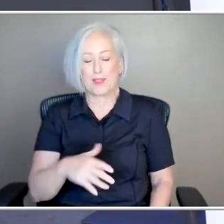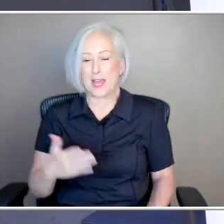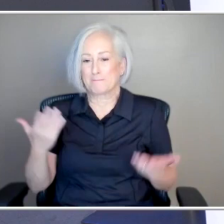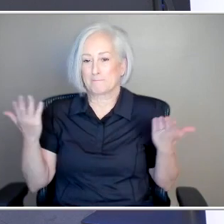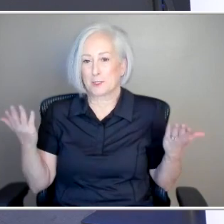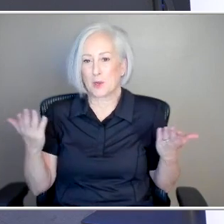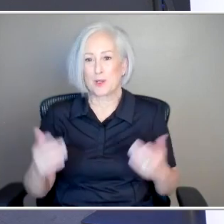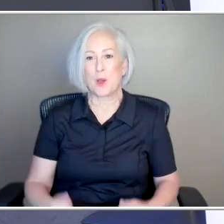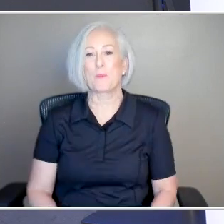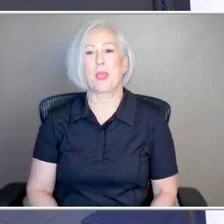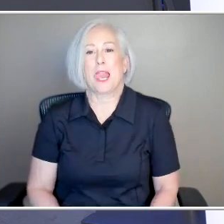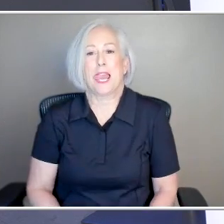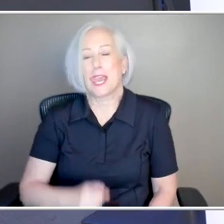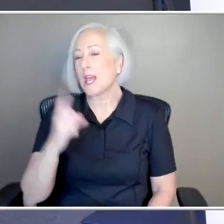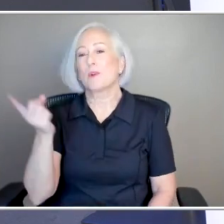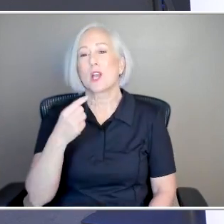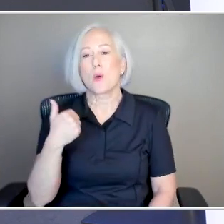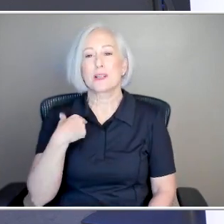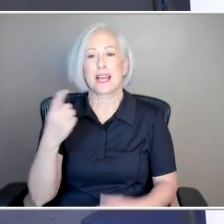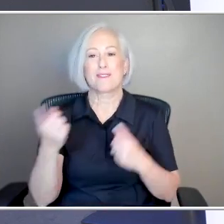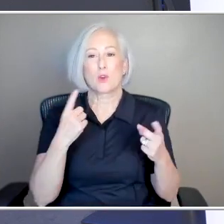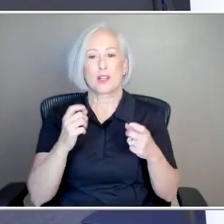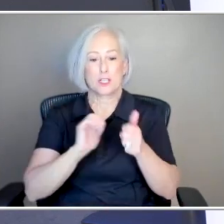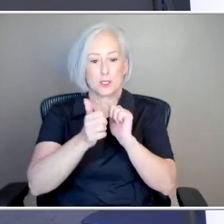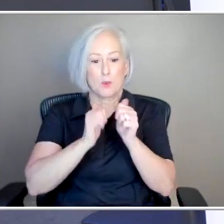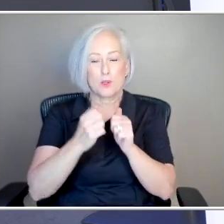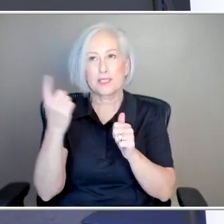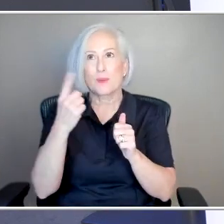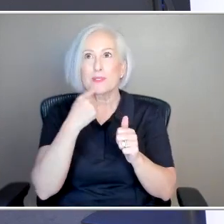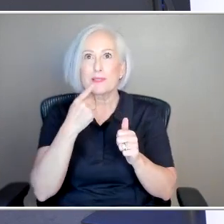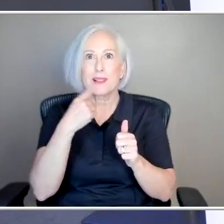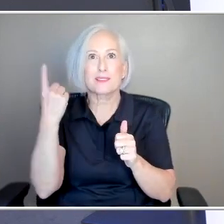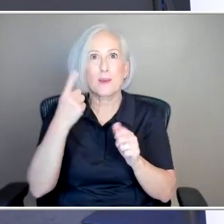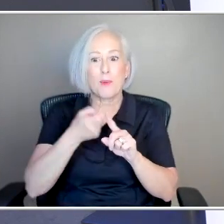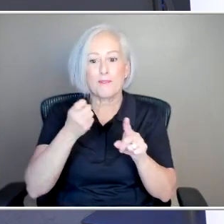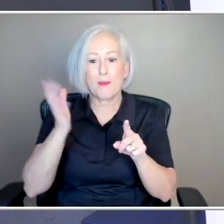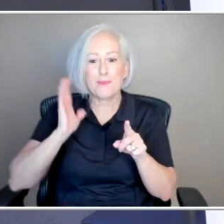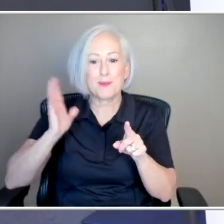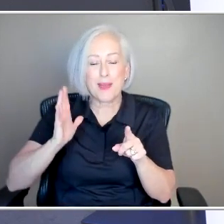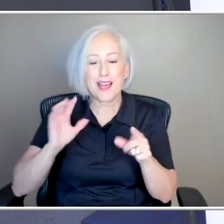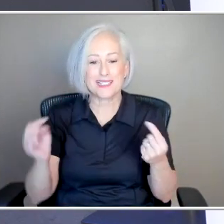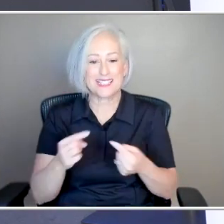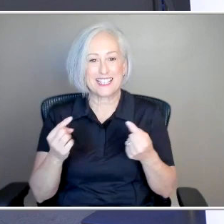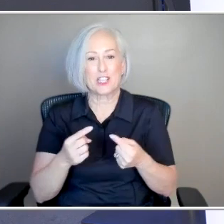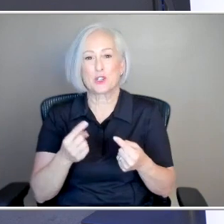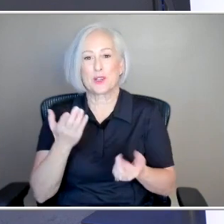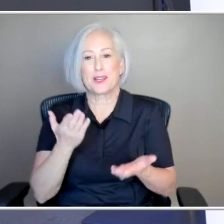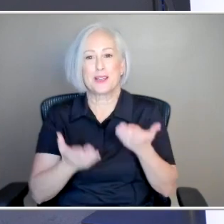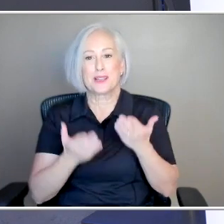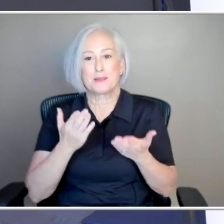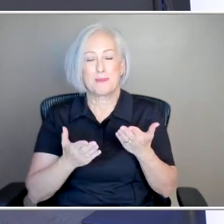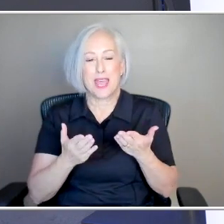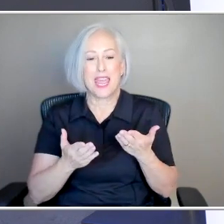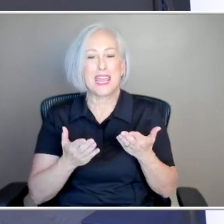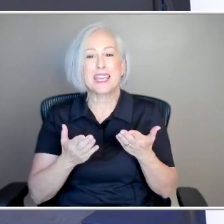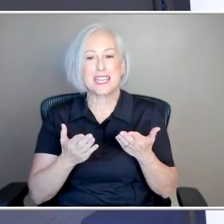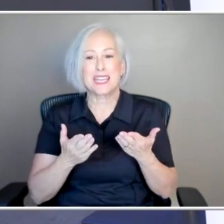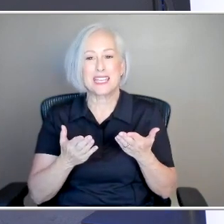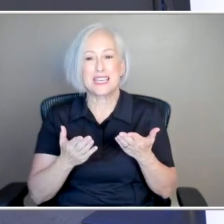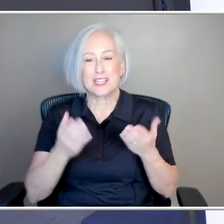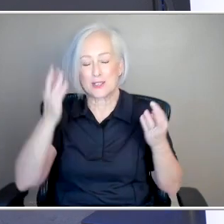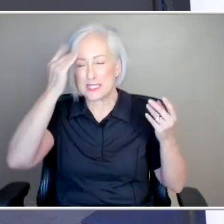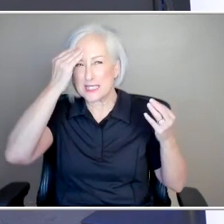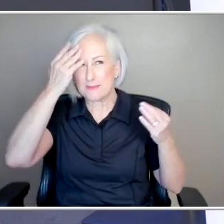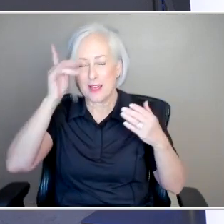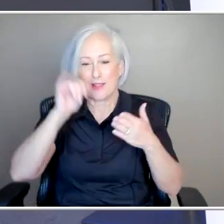know we always get that every time we talk about sports. Somebody brings up some past injury that brings a certain injury to the table, and people now always have